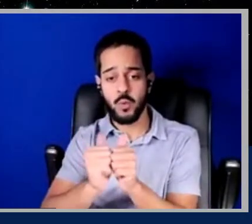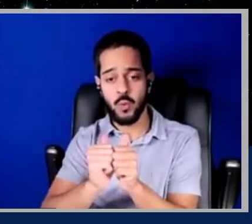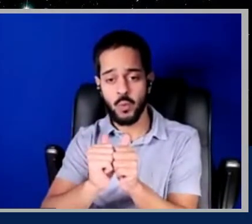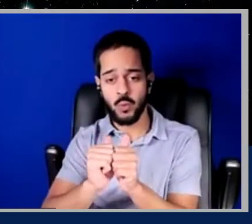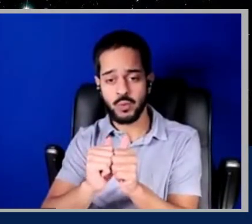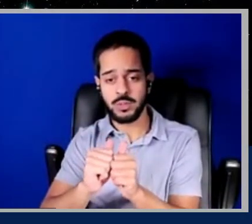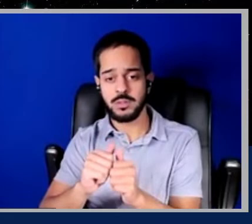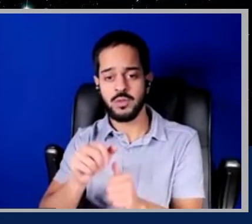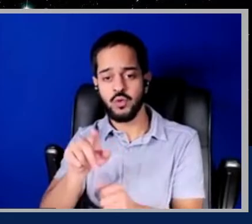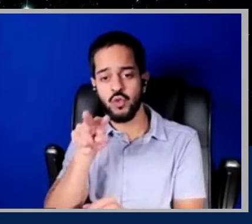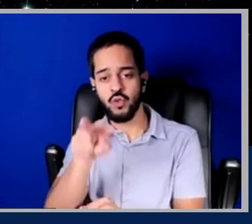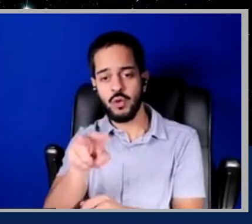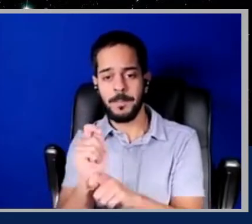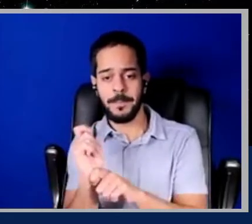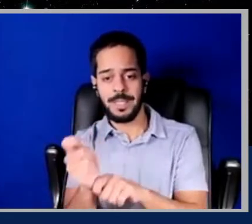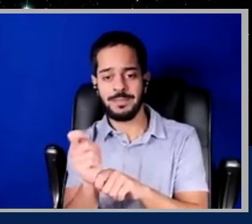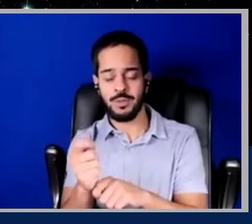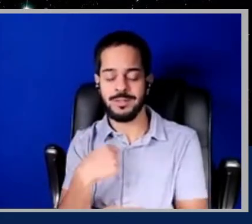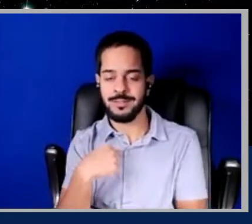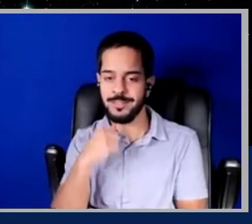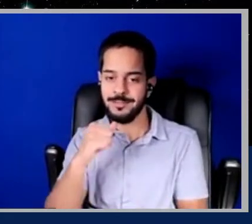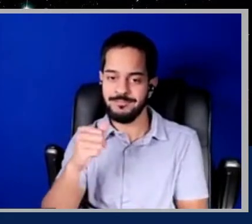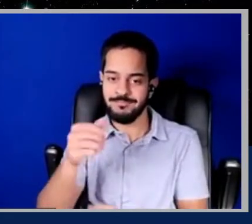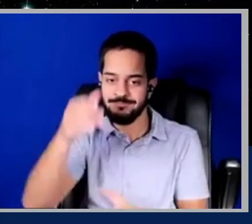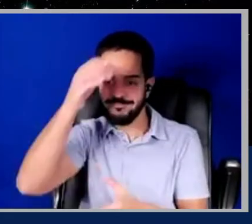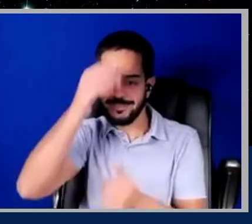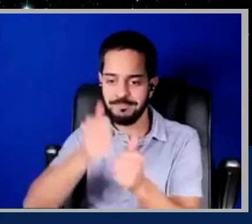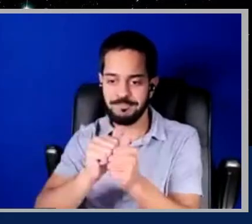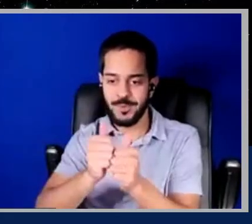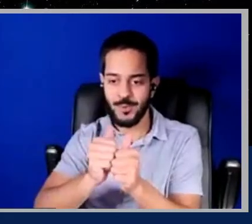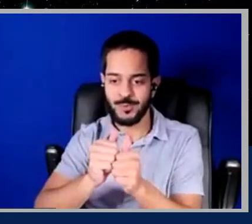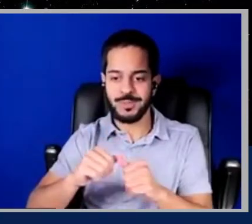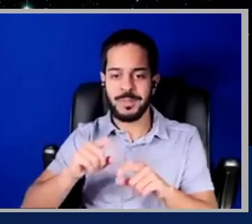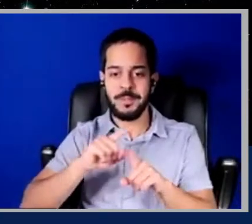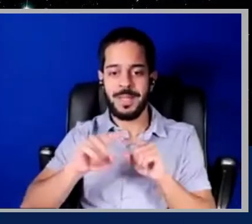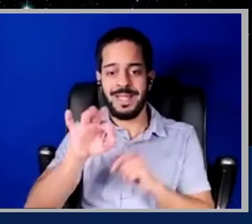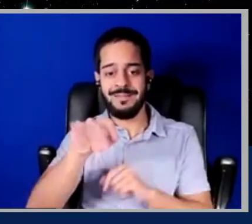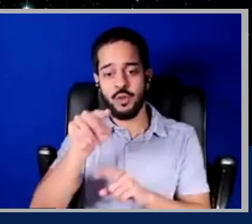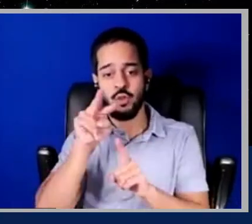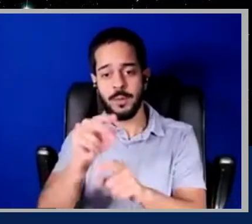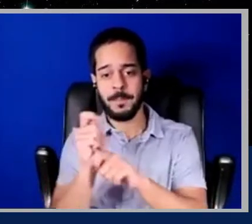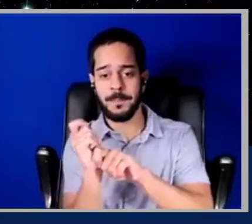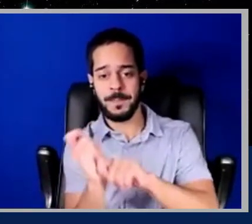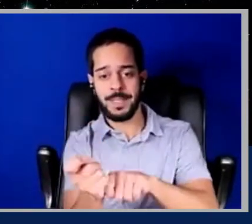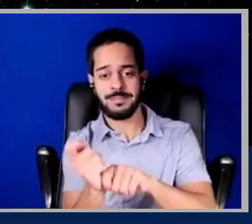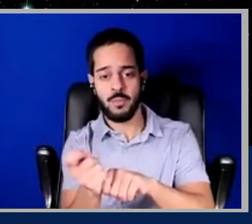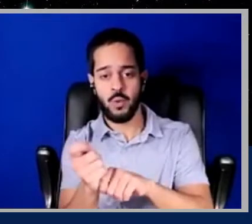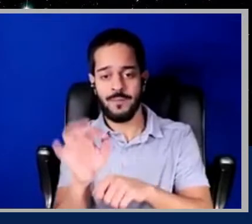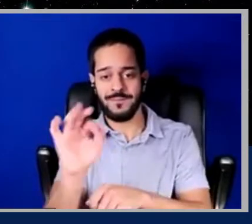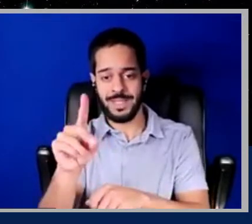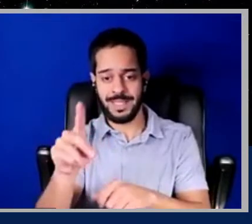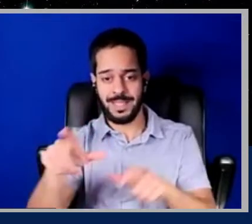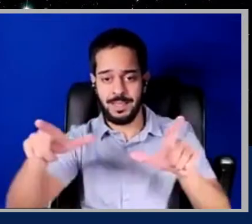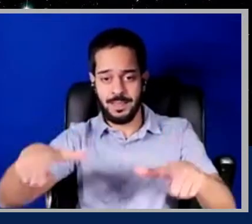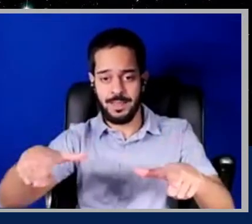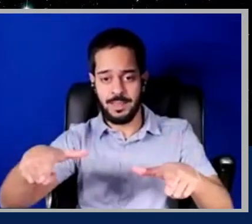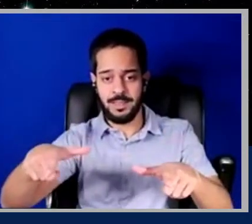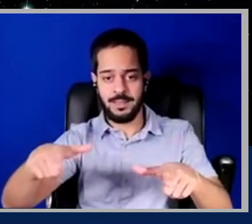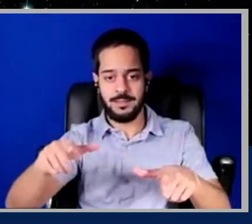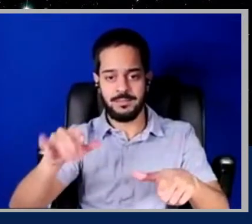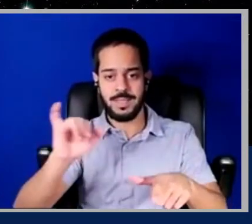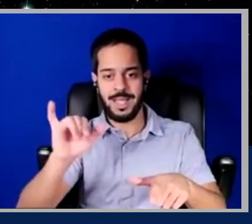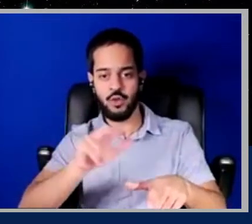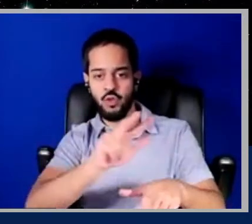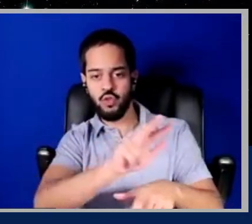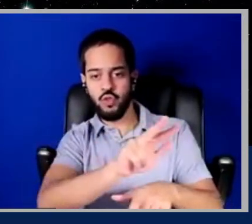a baseball, I'm not a sports ball person, but if you were looking out onto a baseball or softball ball field, it would be like the third base foul